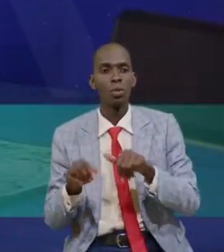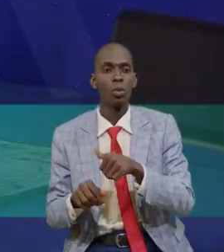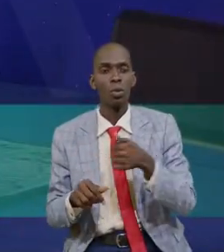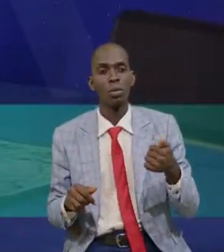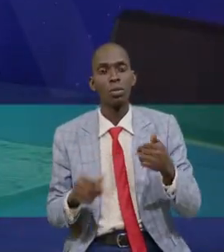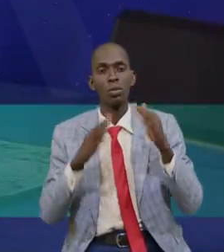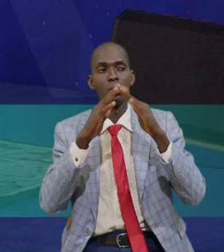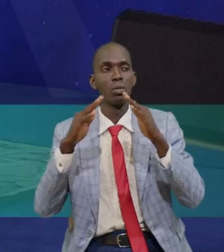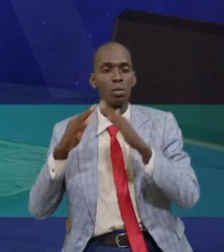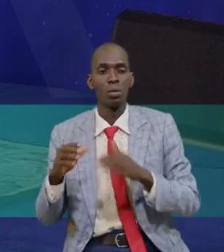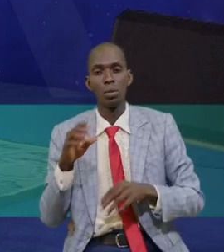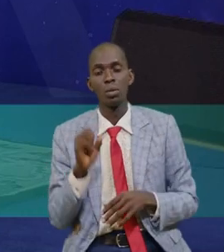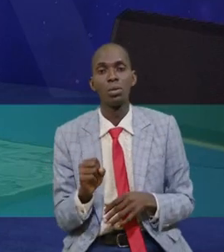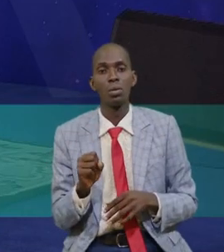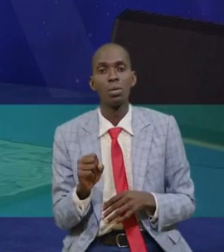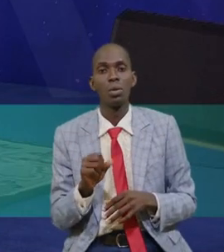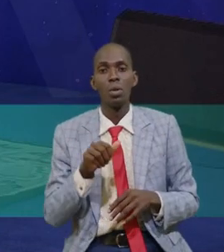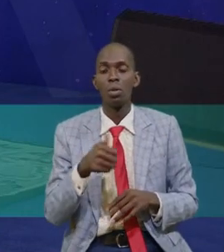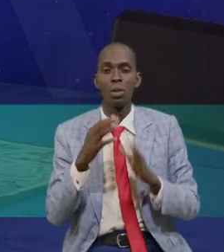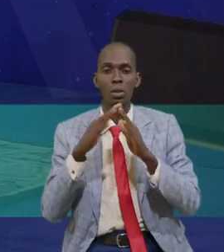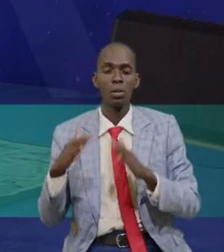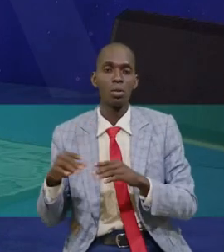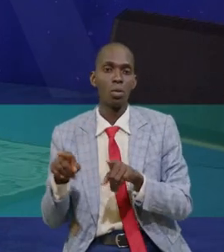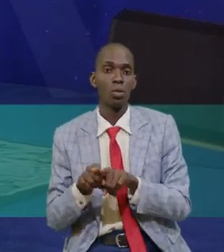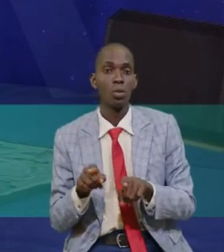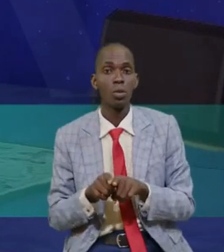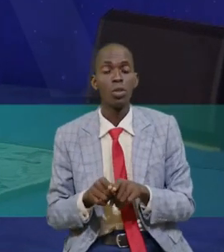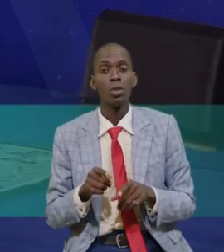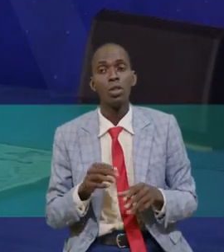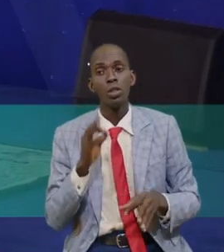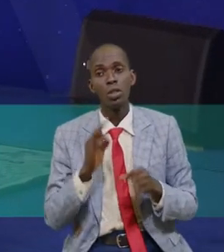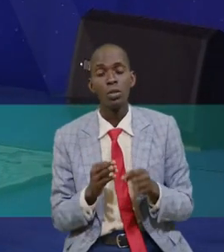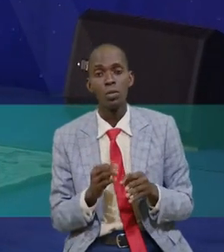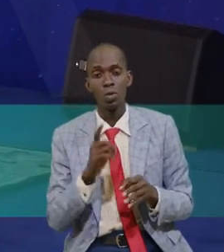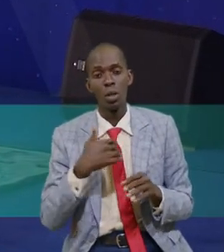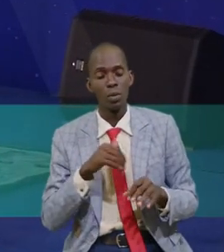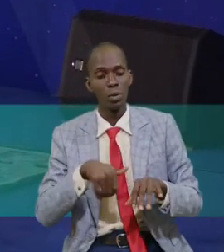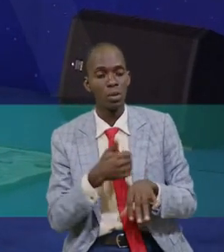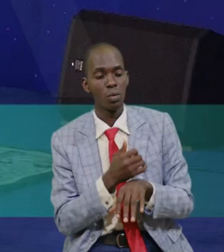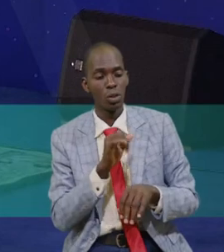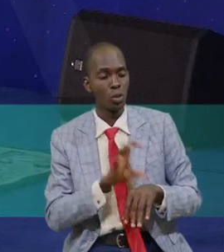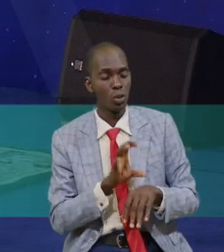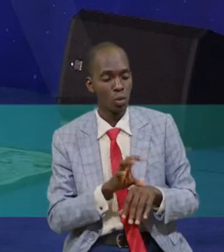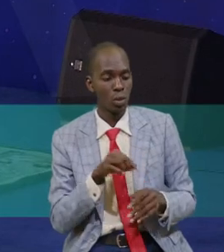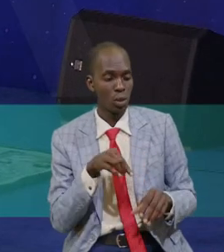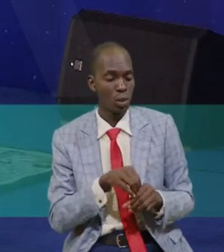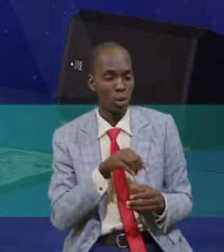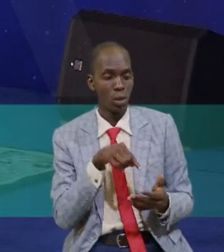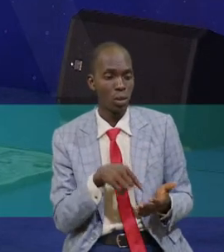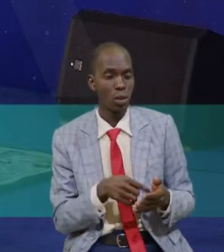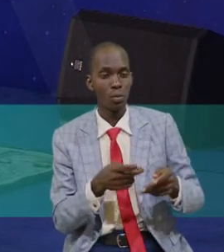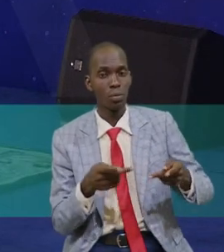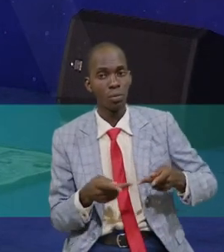cities, other cities also. If you've established ministry and church in this place, after